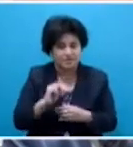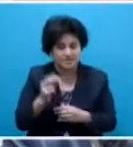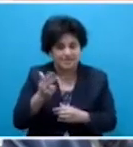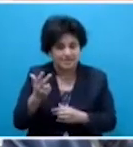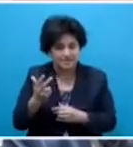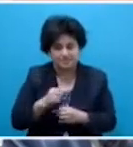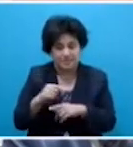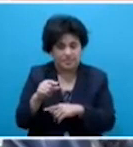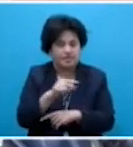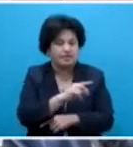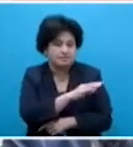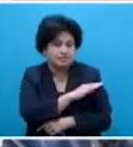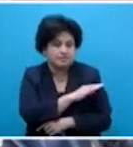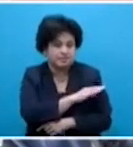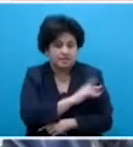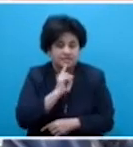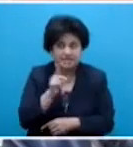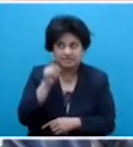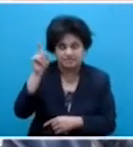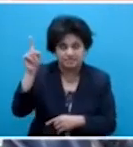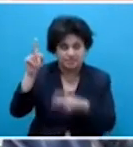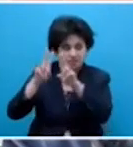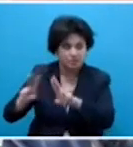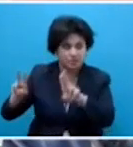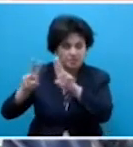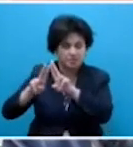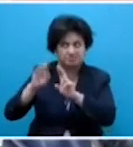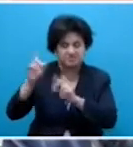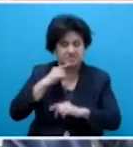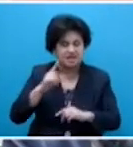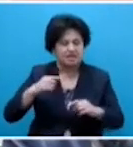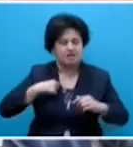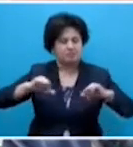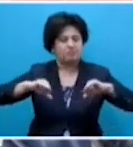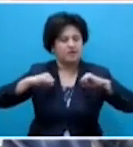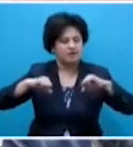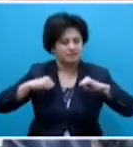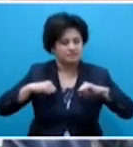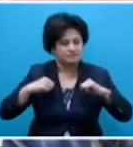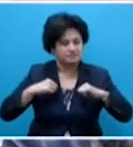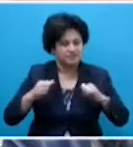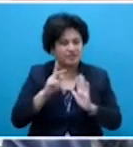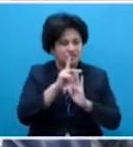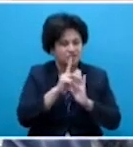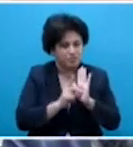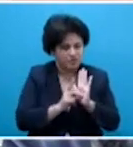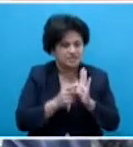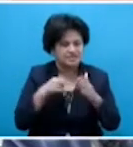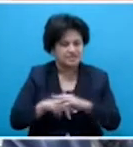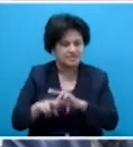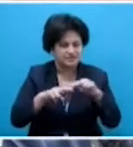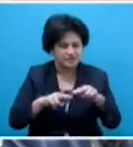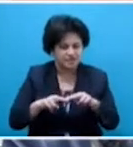Honourable Voreqe Bainimarama, said he was proud of what was accomplished by Fijian democracy. I quote, "Where once